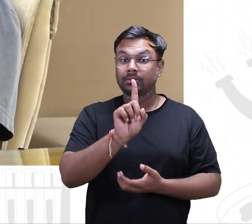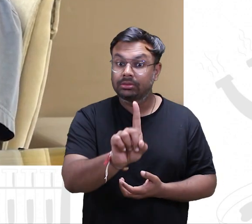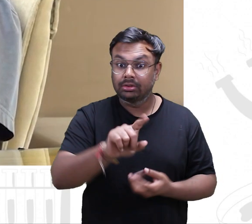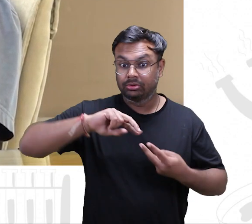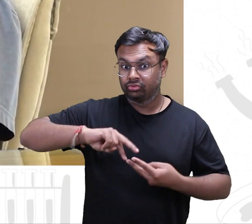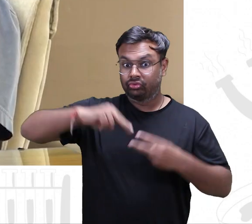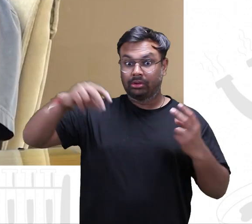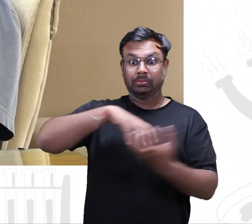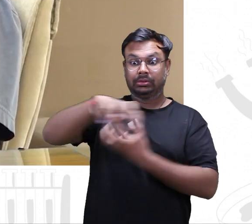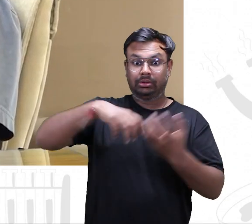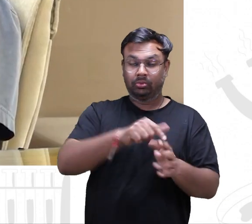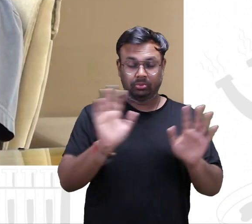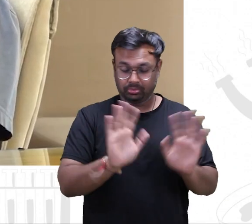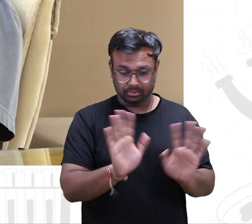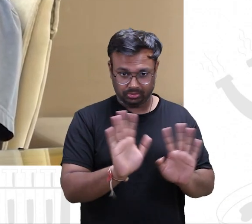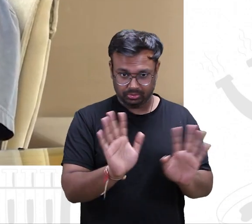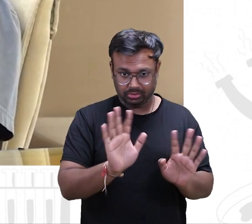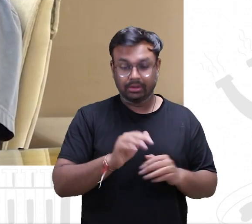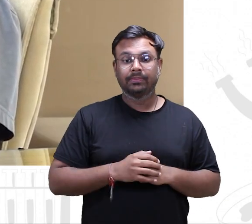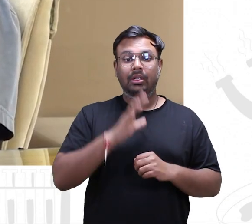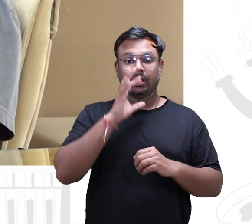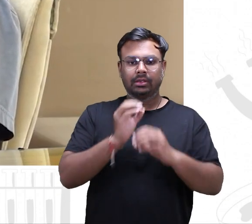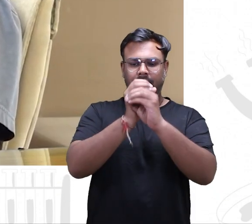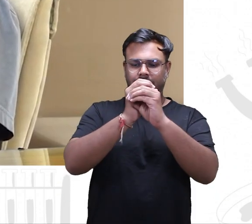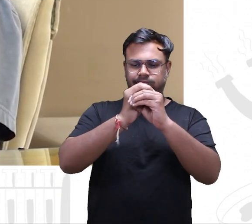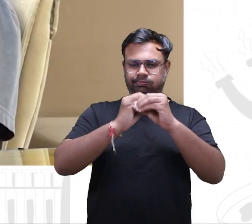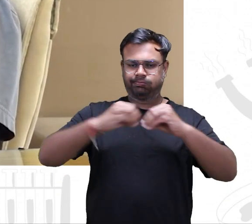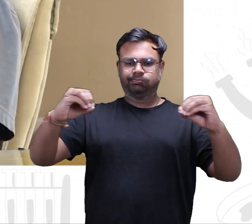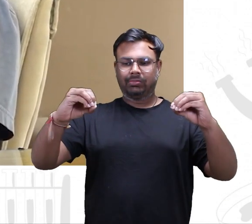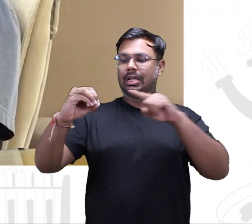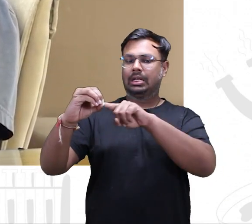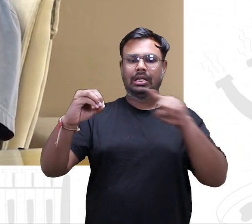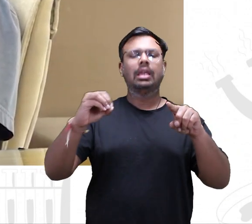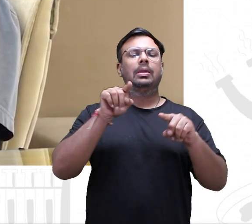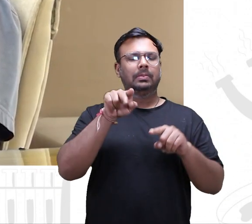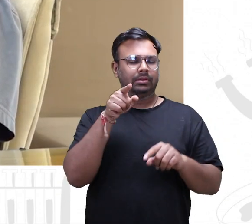mixis means mixing. So they don't mix genetic backgrounds. It's just